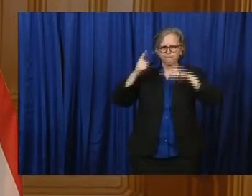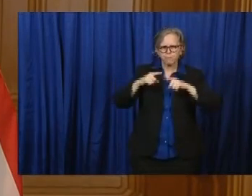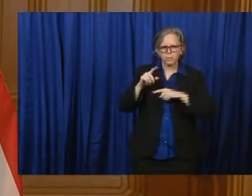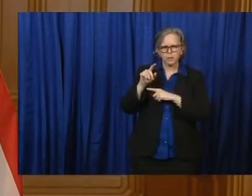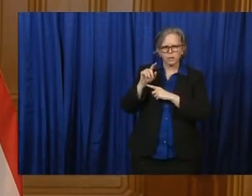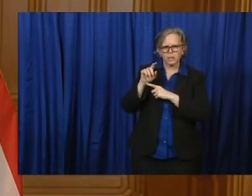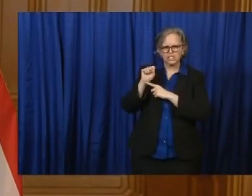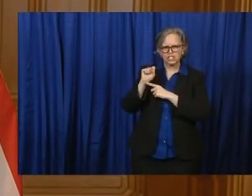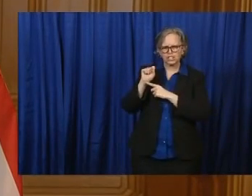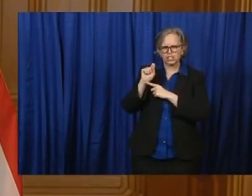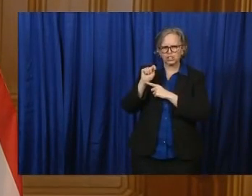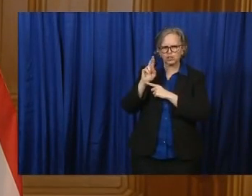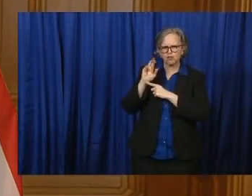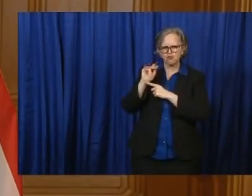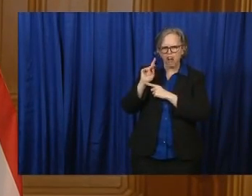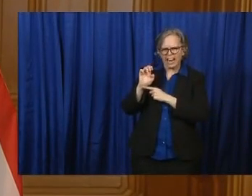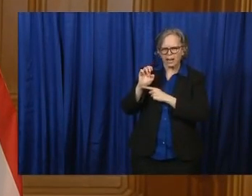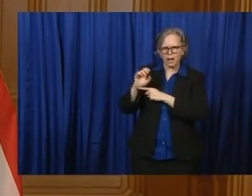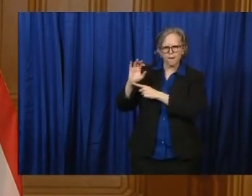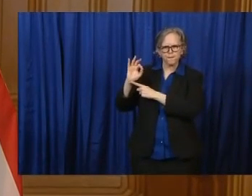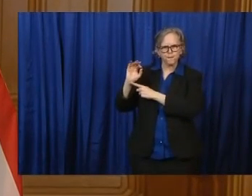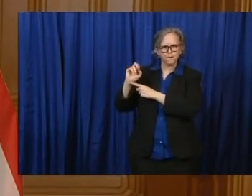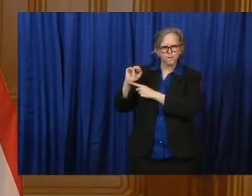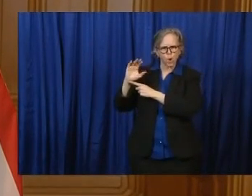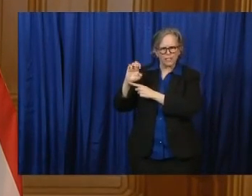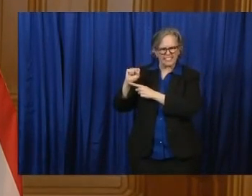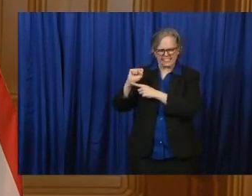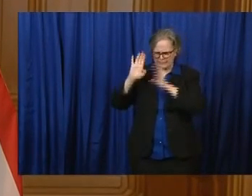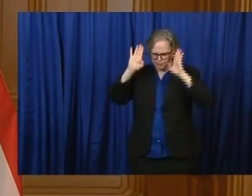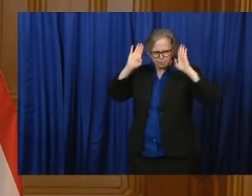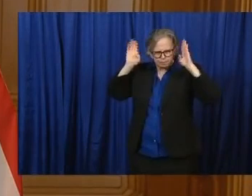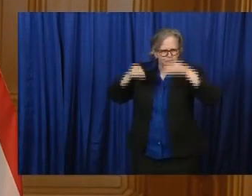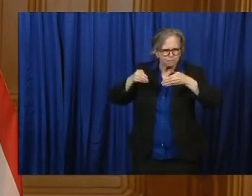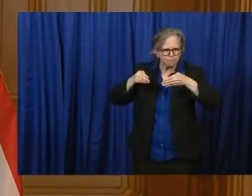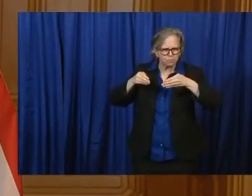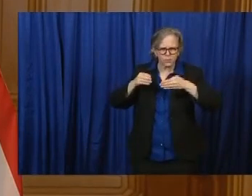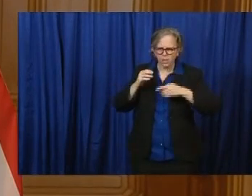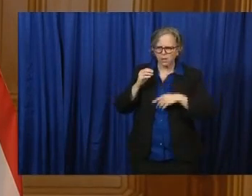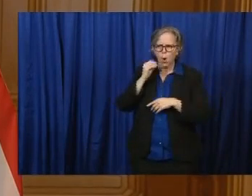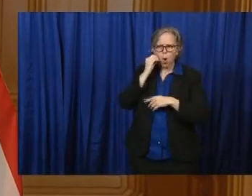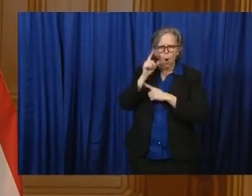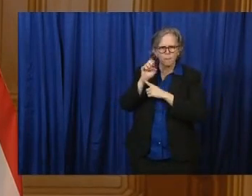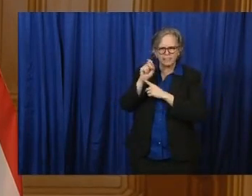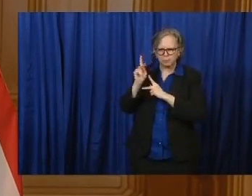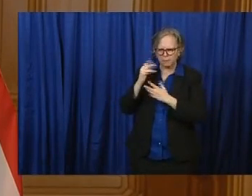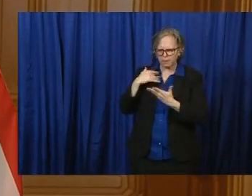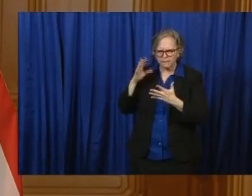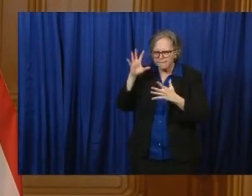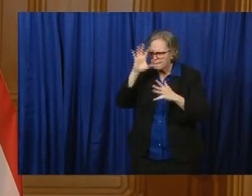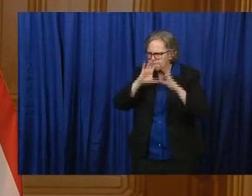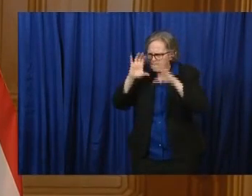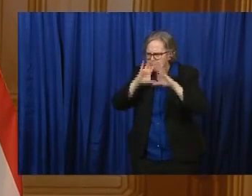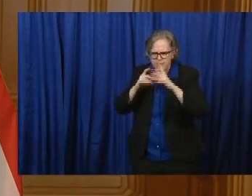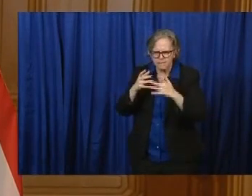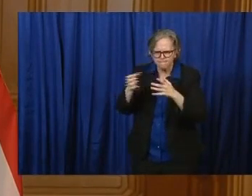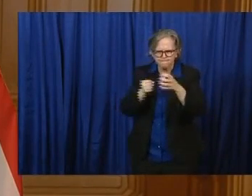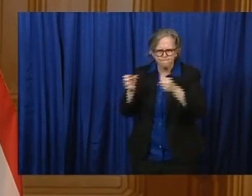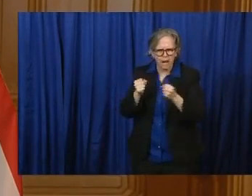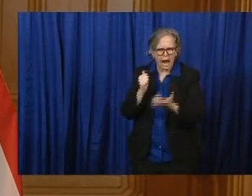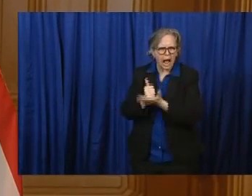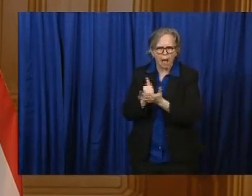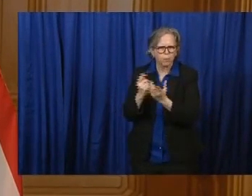to this specific work each day. For example, the CDC issued guidelines about homeless shelters and domestic